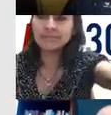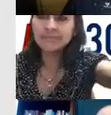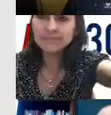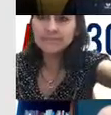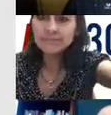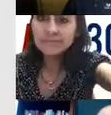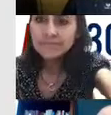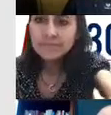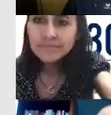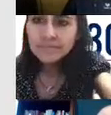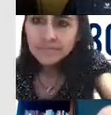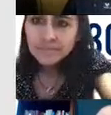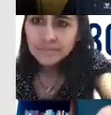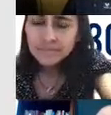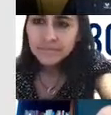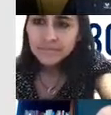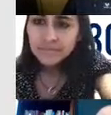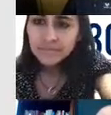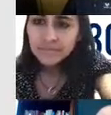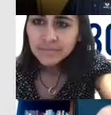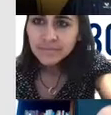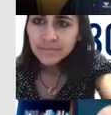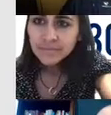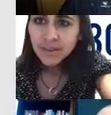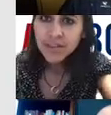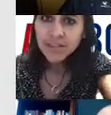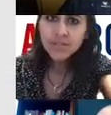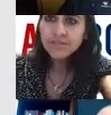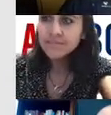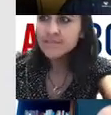using a keyboard to navigate through a Zoom meeting,